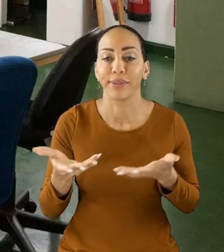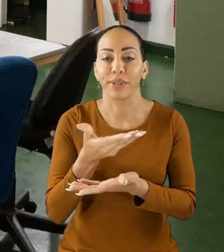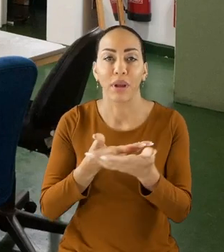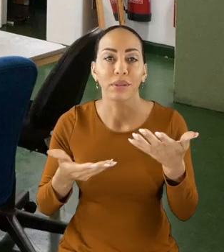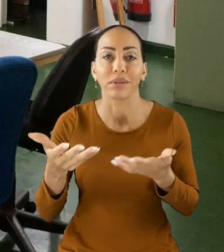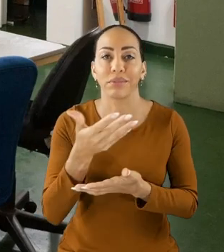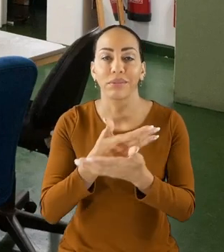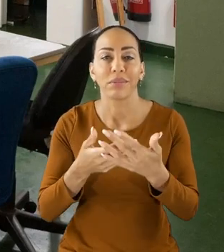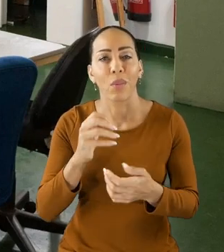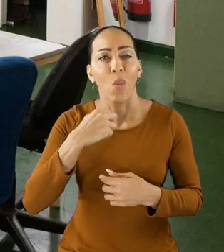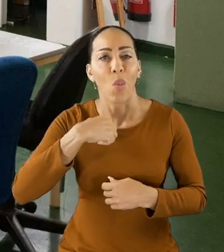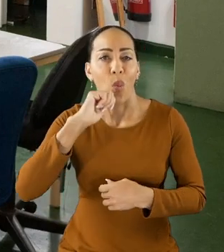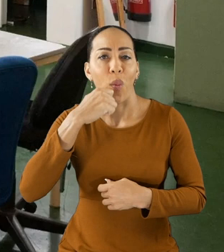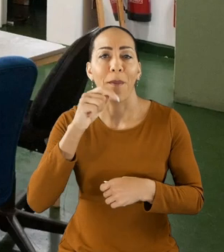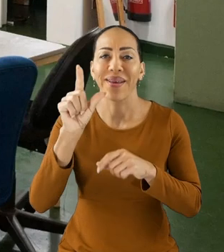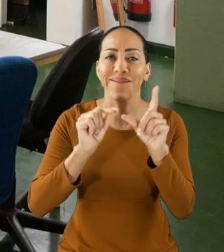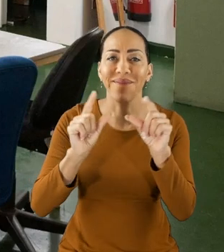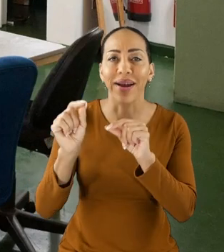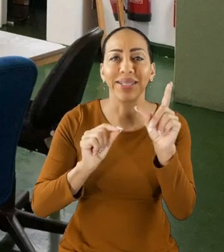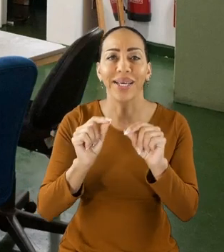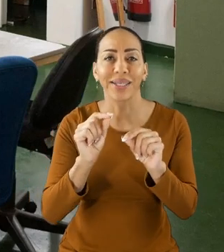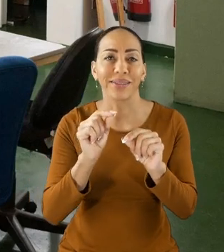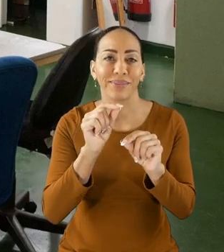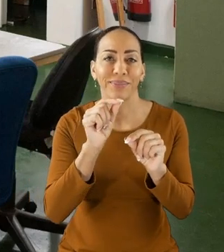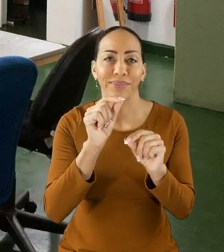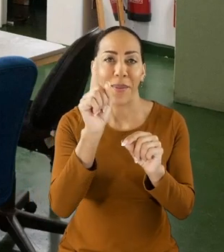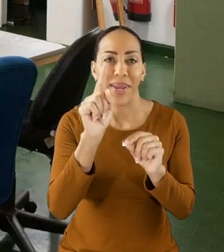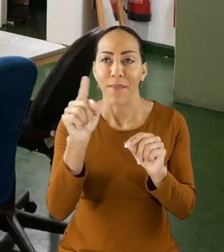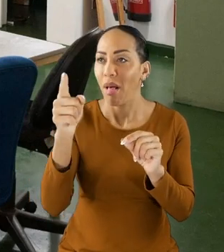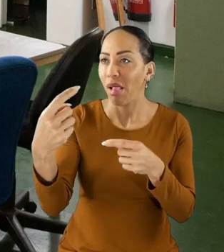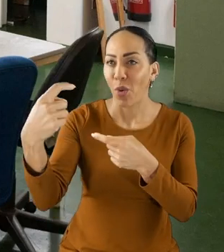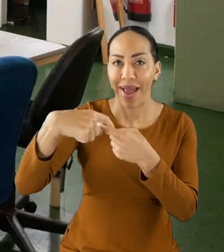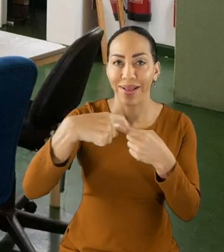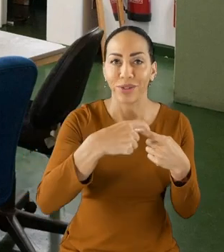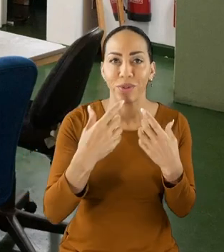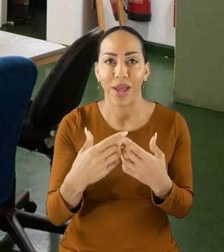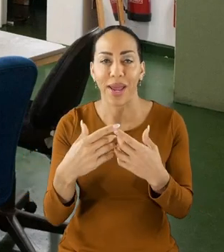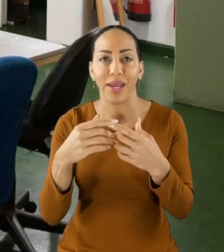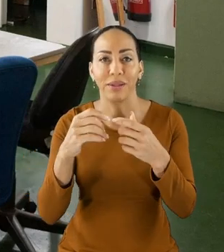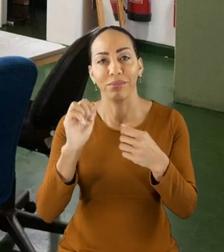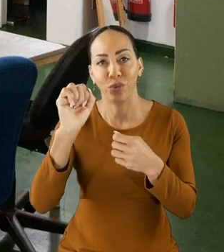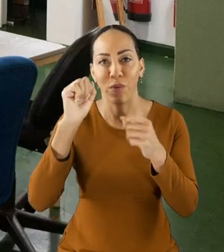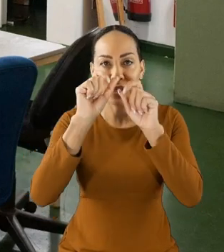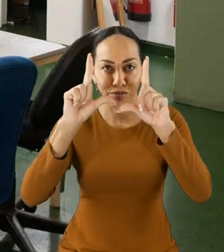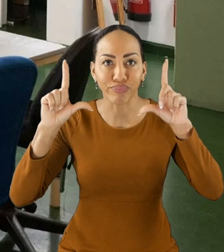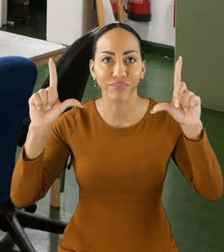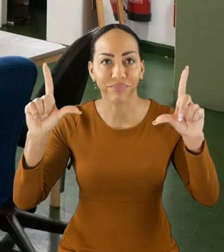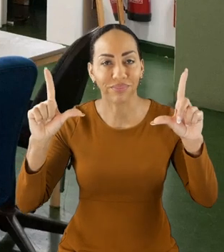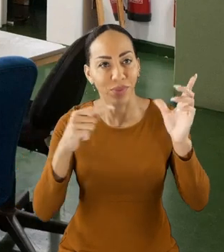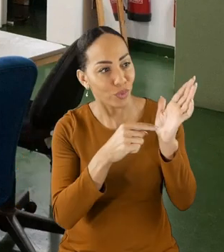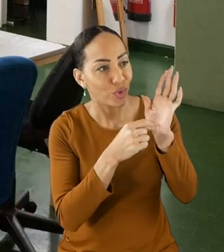plenary discussion. And I'll be inviting you up here to talk and discuss. And I can bring you all up on